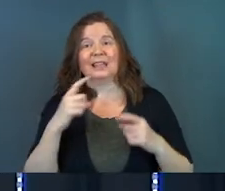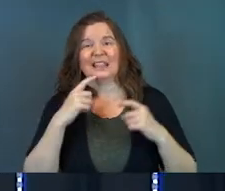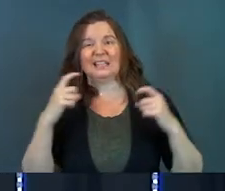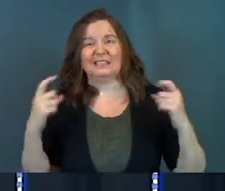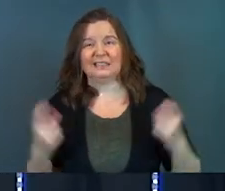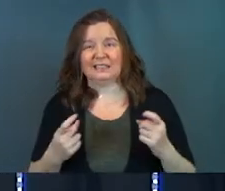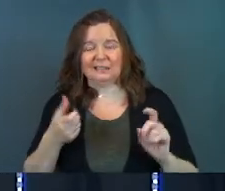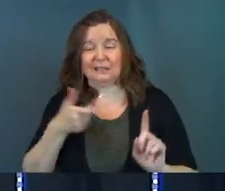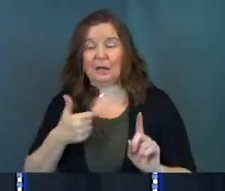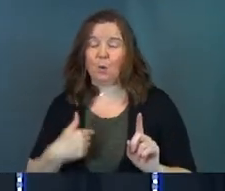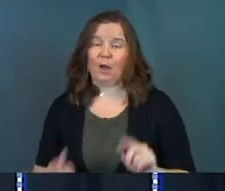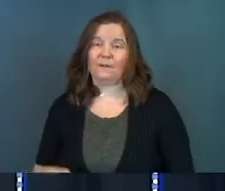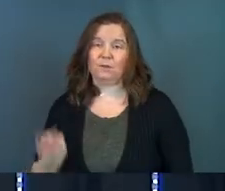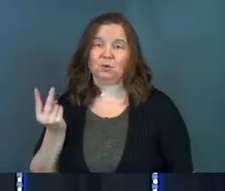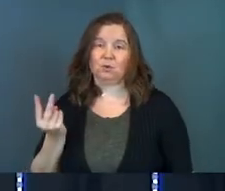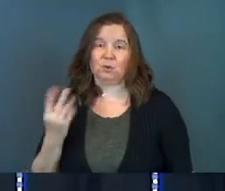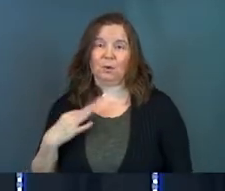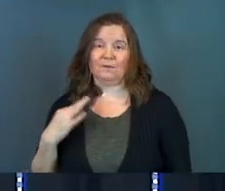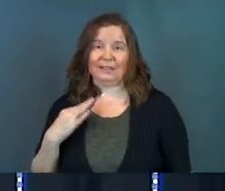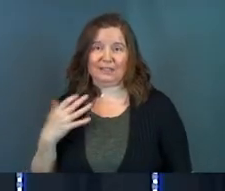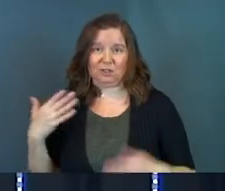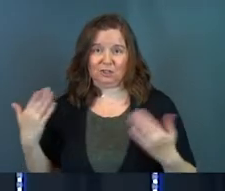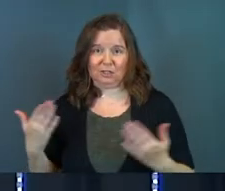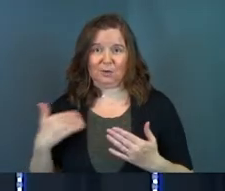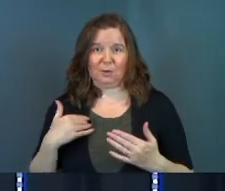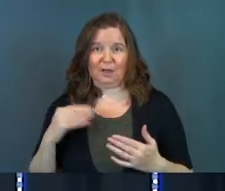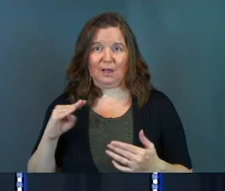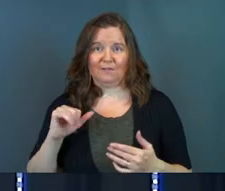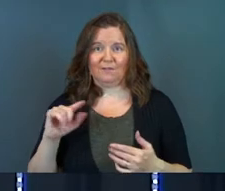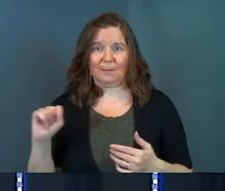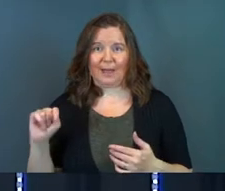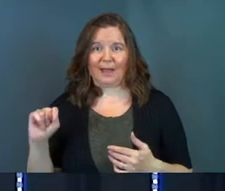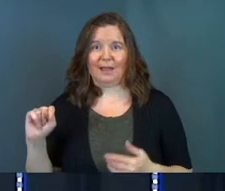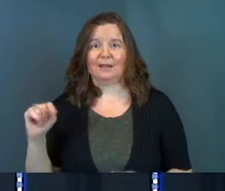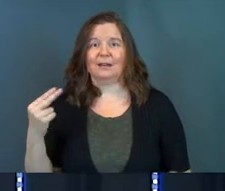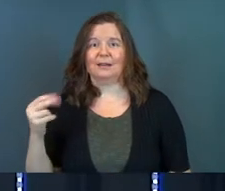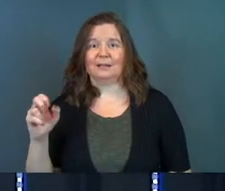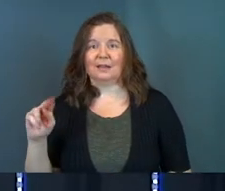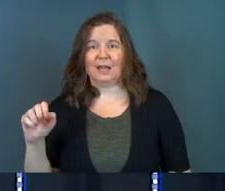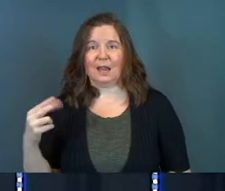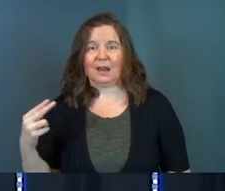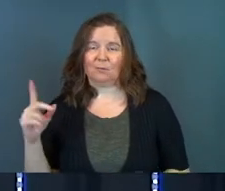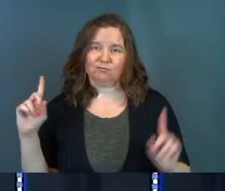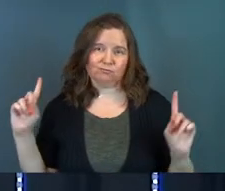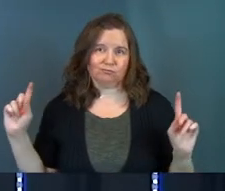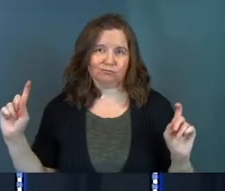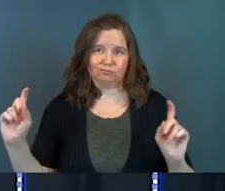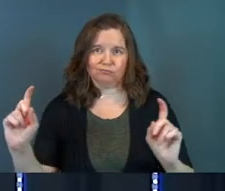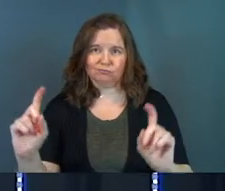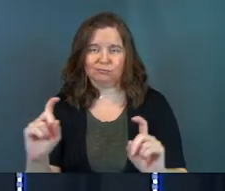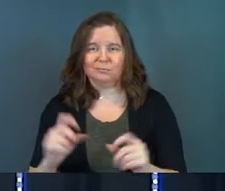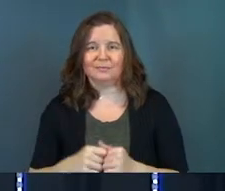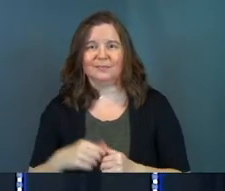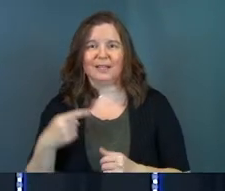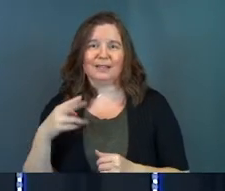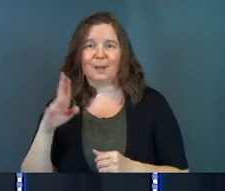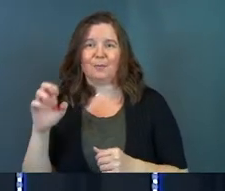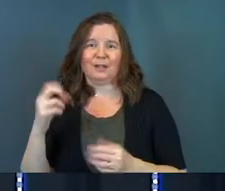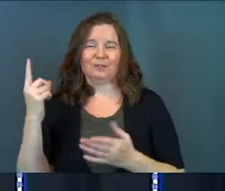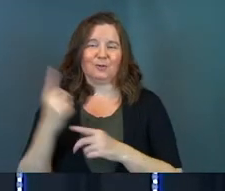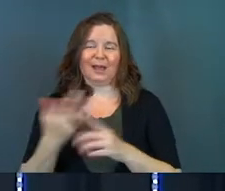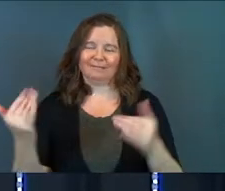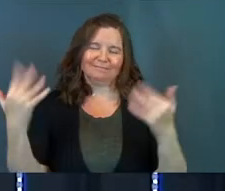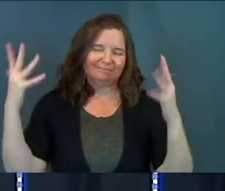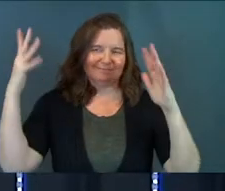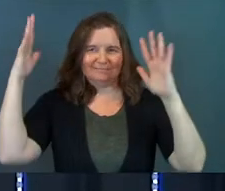sin. Now, I've got two volunteers here. We've got Matt and Hannah. If you guys would run right on up here. This is The Price is Right. Let's go.